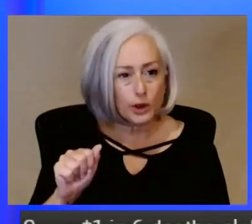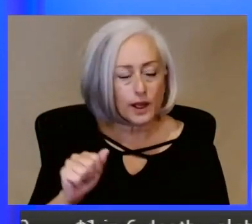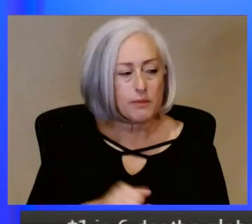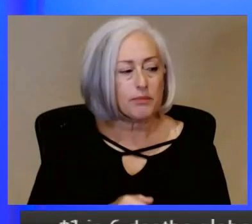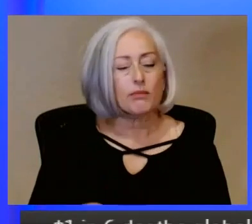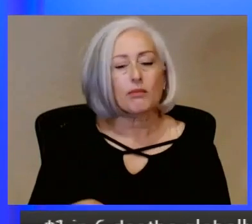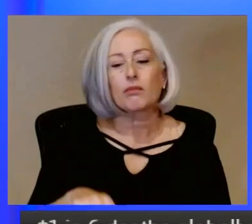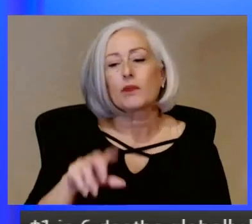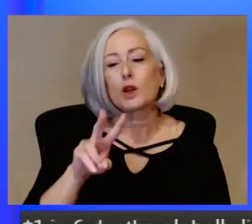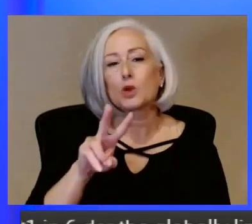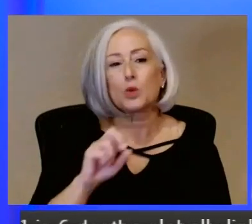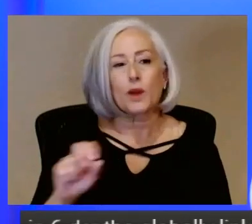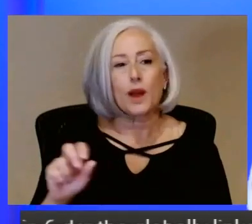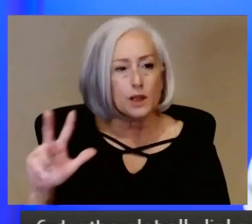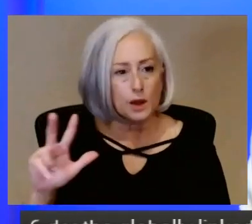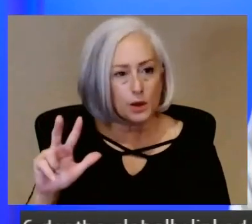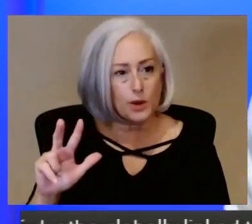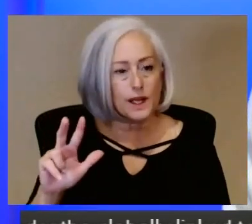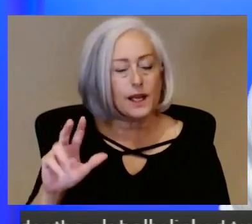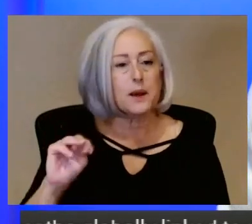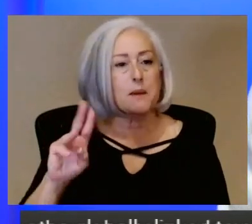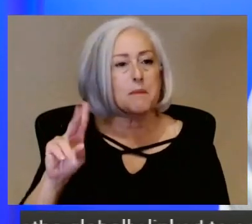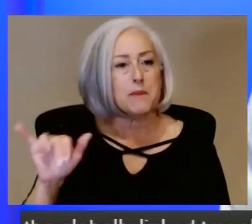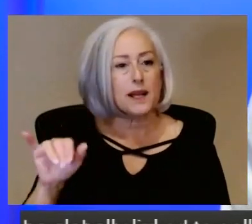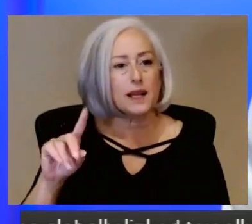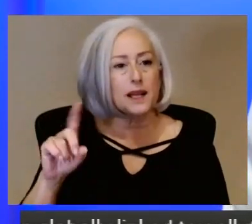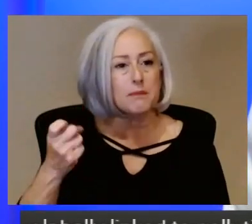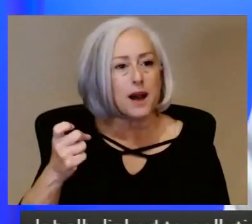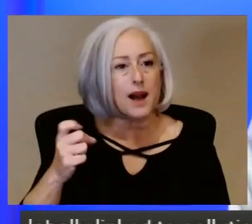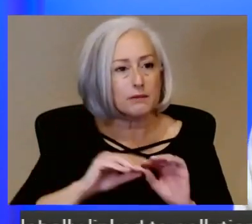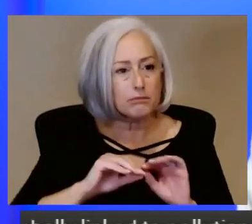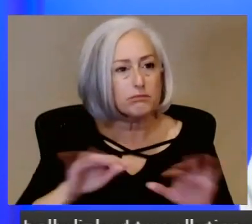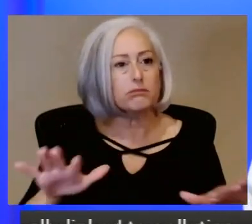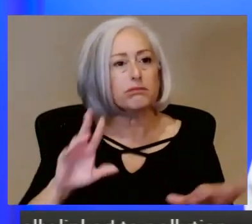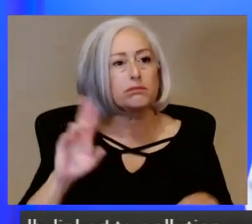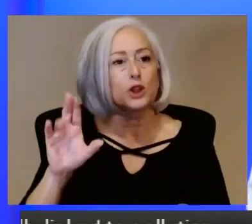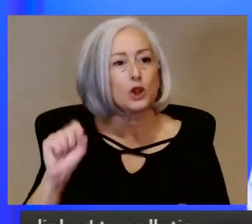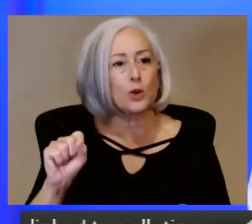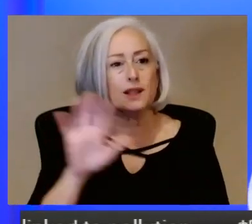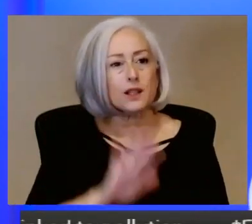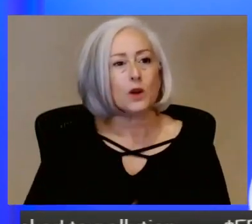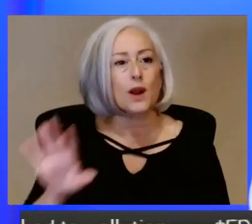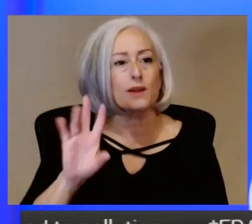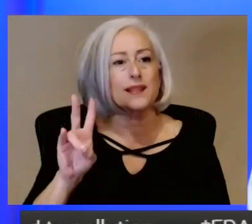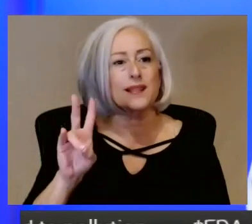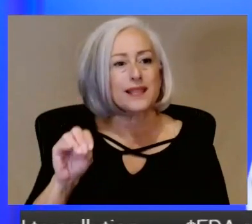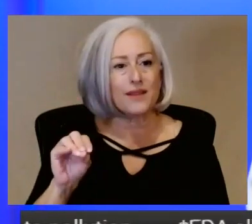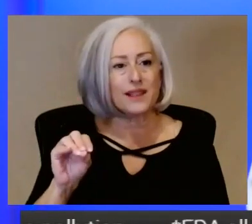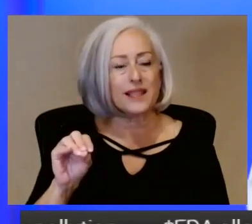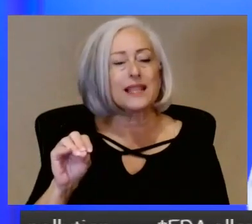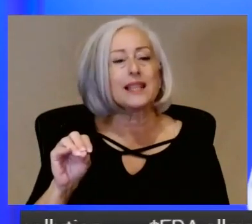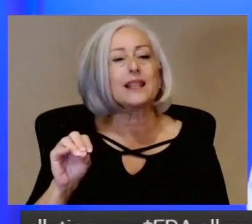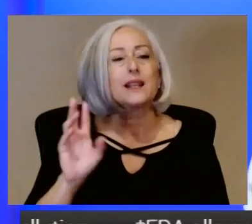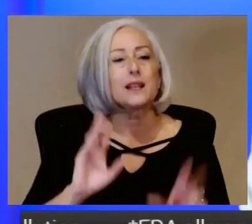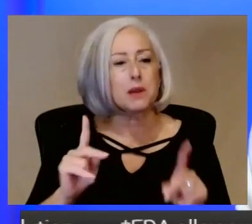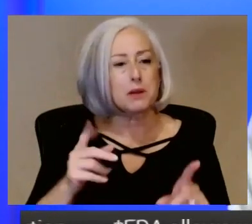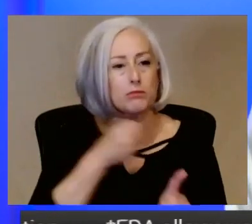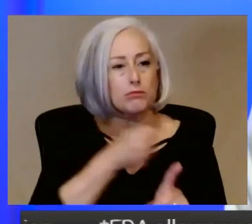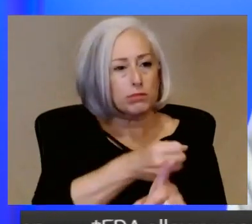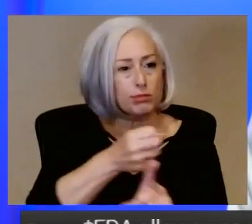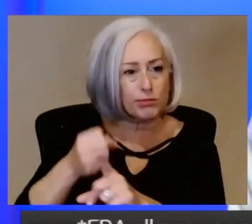States with over 70 cases over several states. And so this is not new. But we